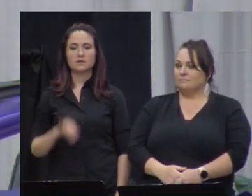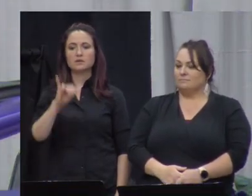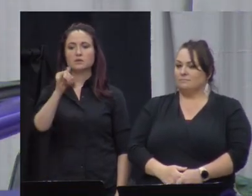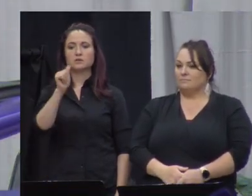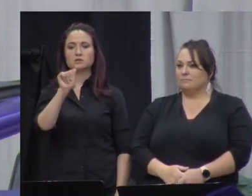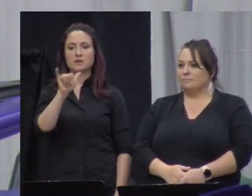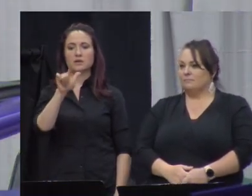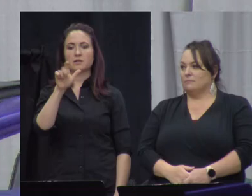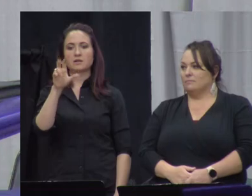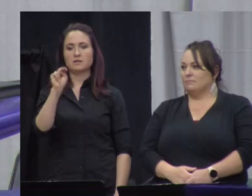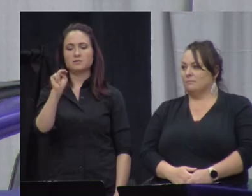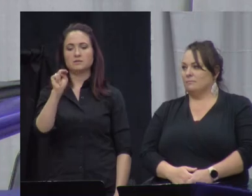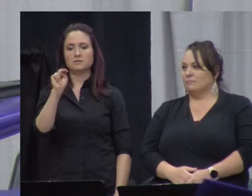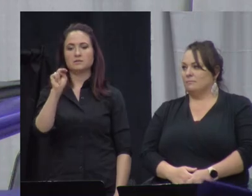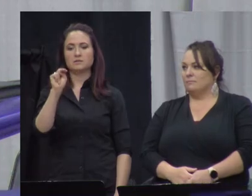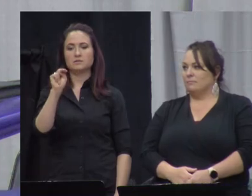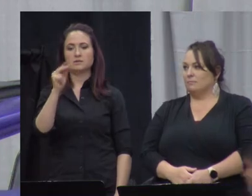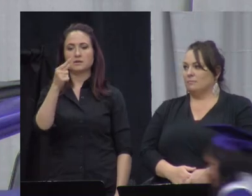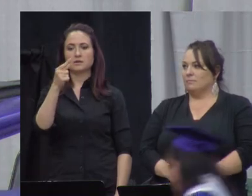Jalen Lakes.